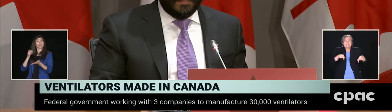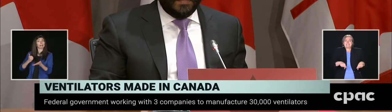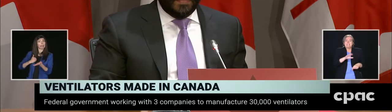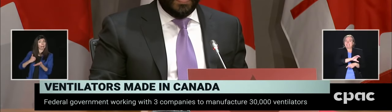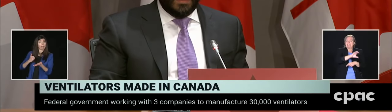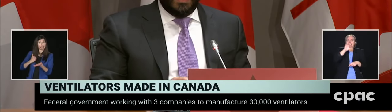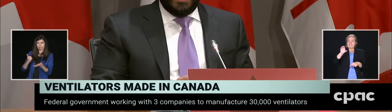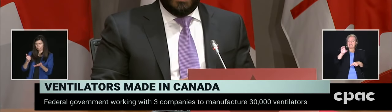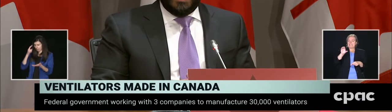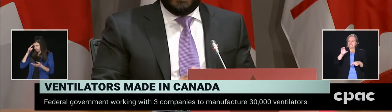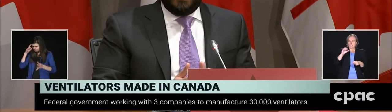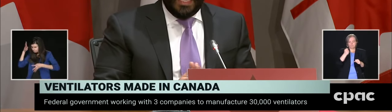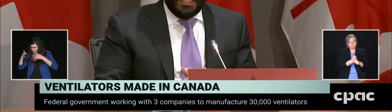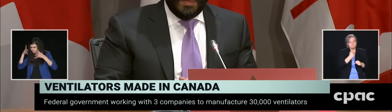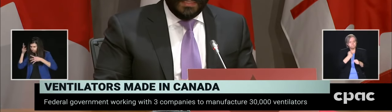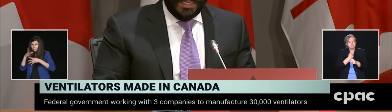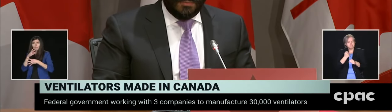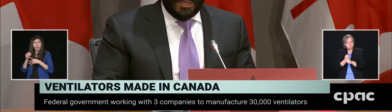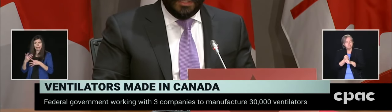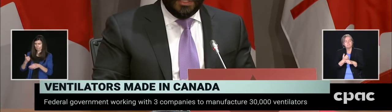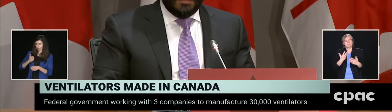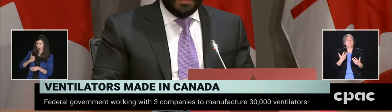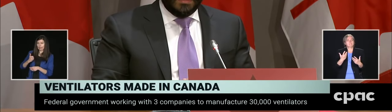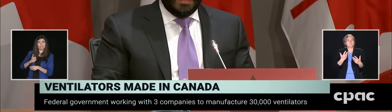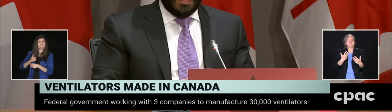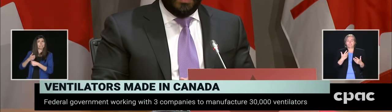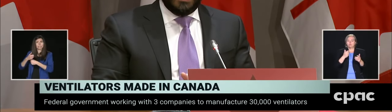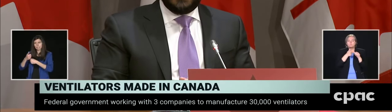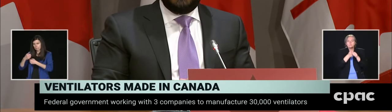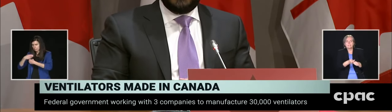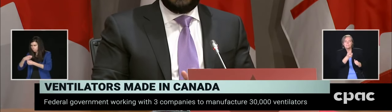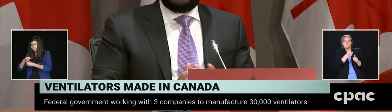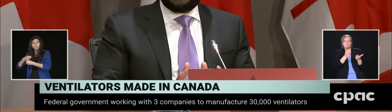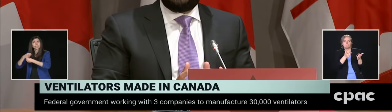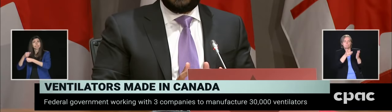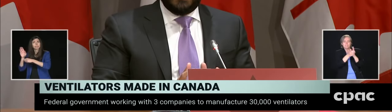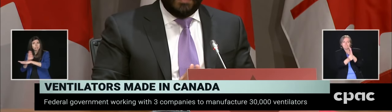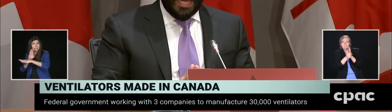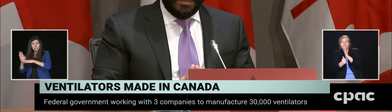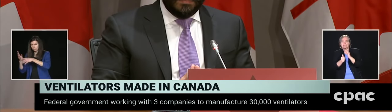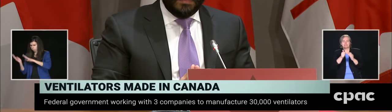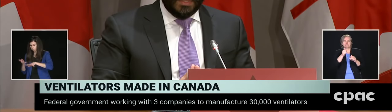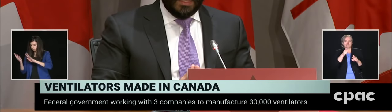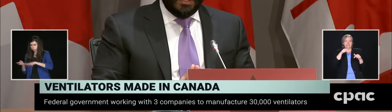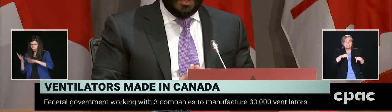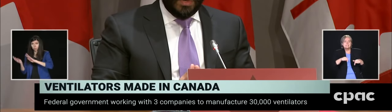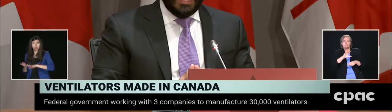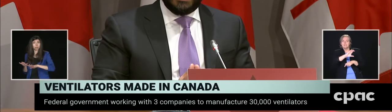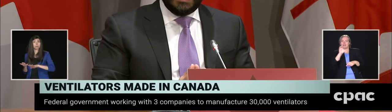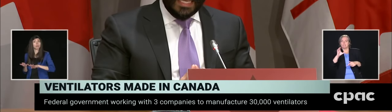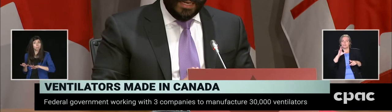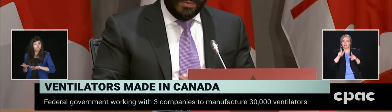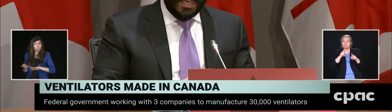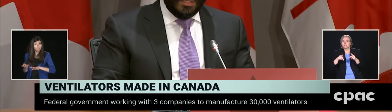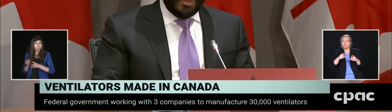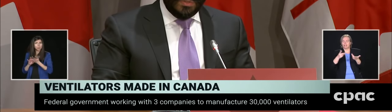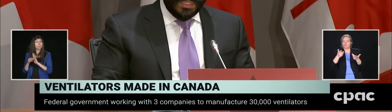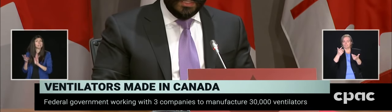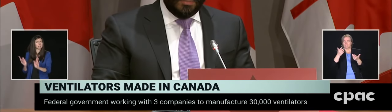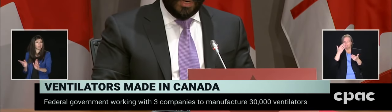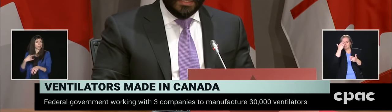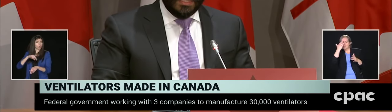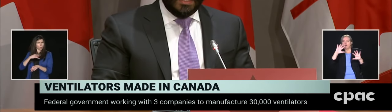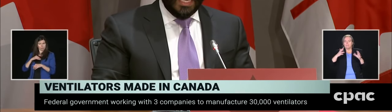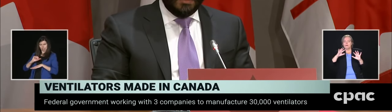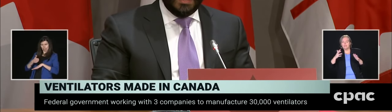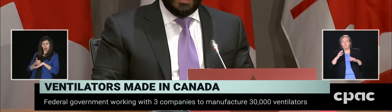expertise. In creating these ventilator partnerships, we assembled an evaluation panel to run an accelerated due